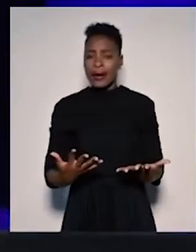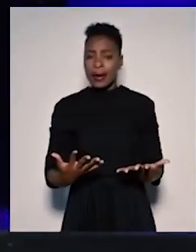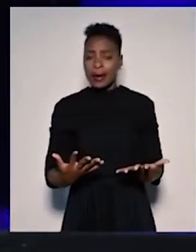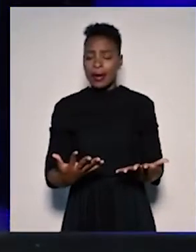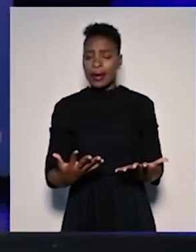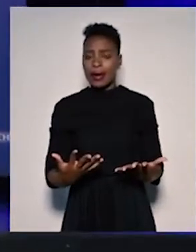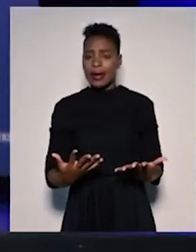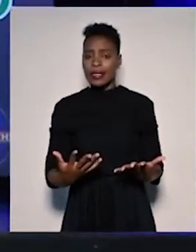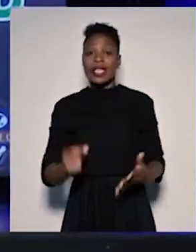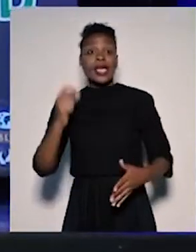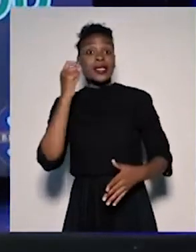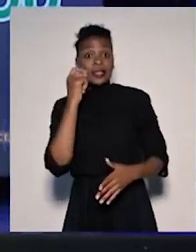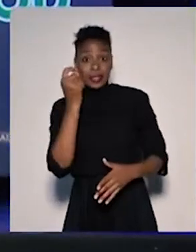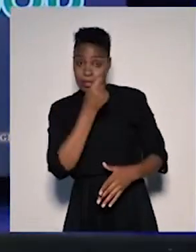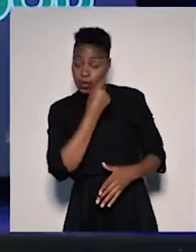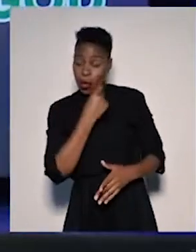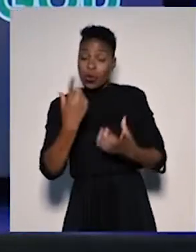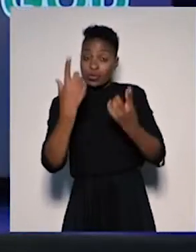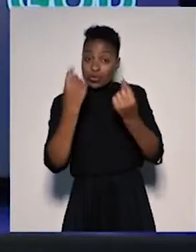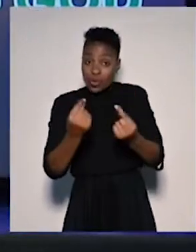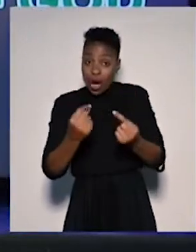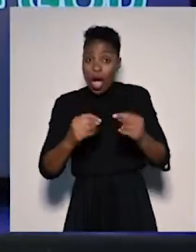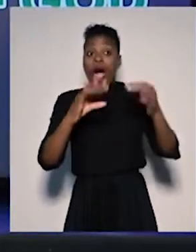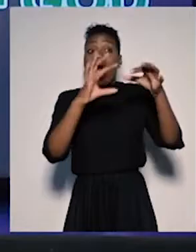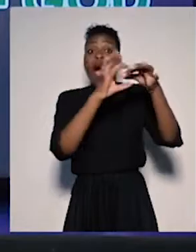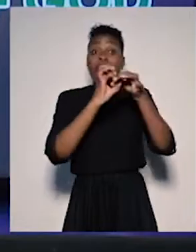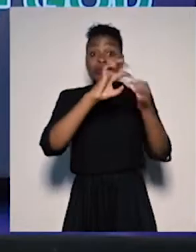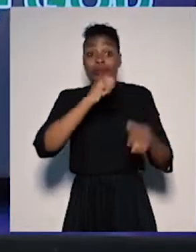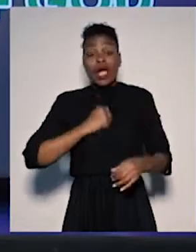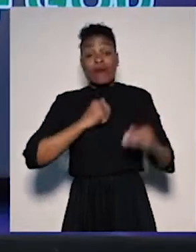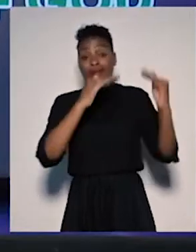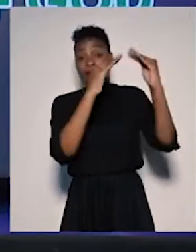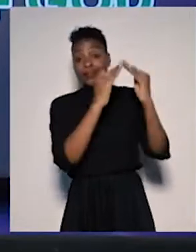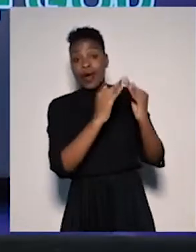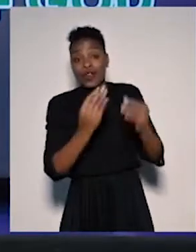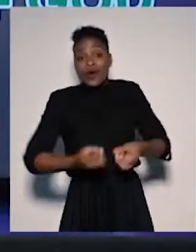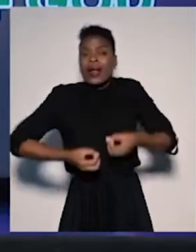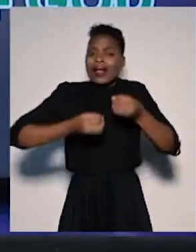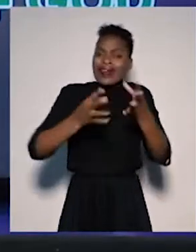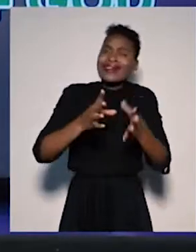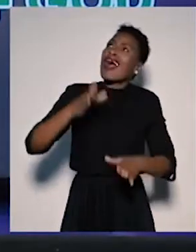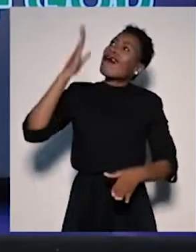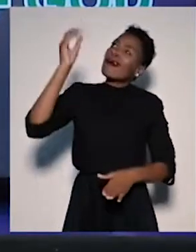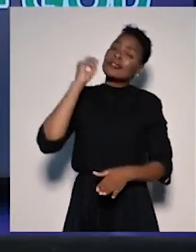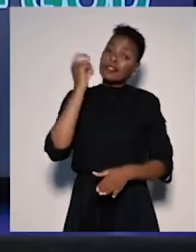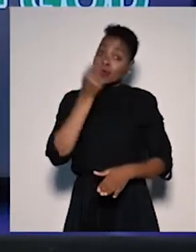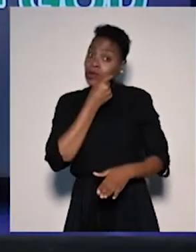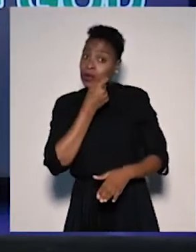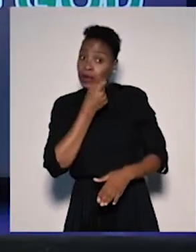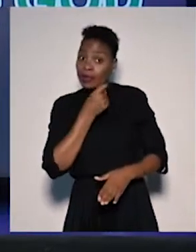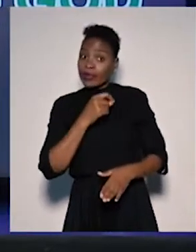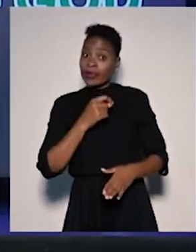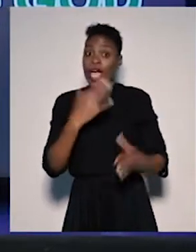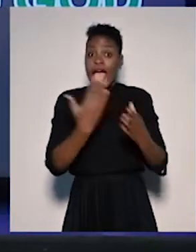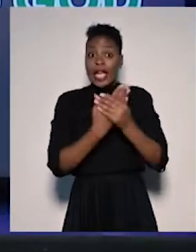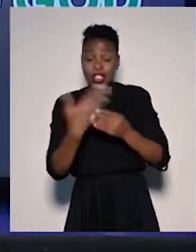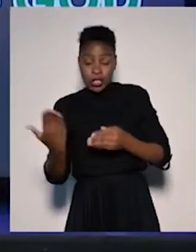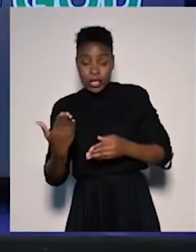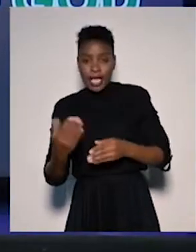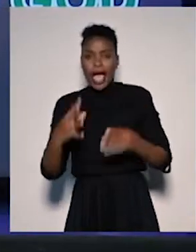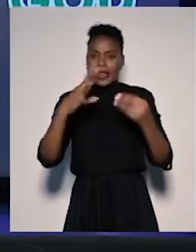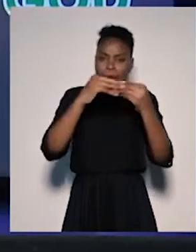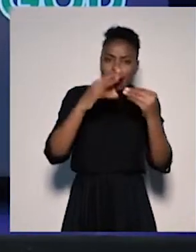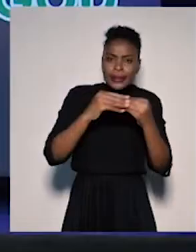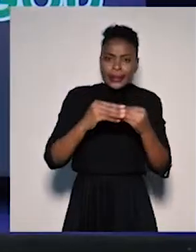must. And then he said, this is what you do for my house in the temple. You give a tenth, you do those. And God said, if you read the book of Exodus and Numbers